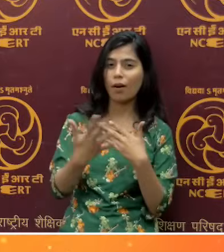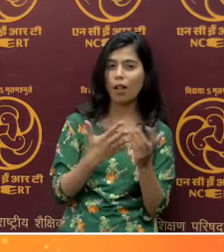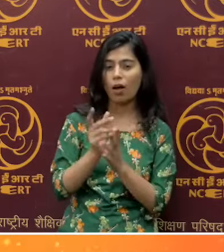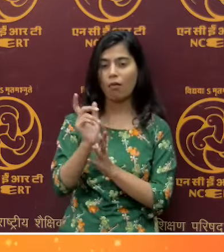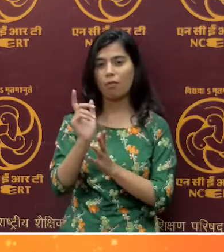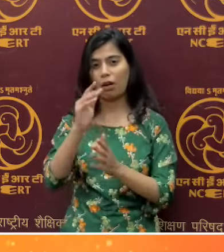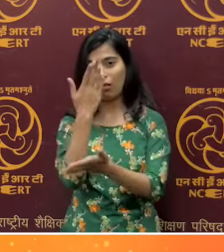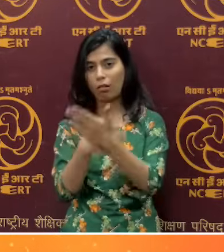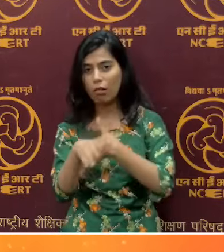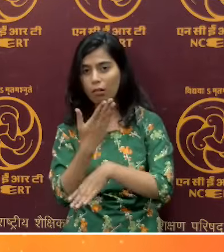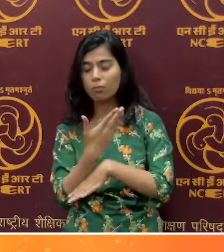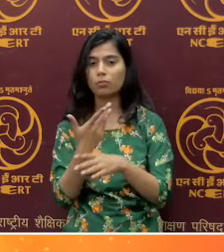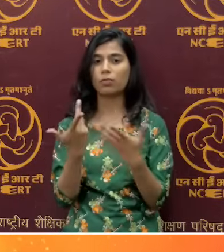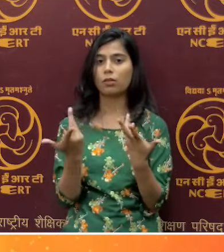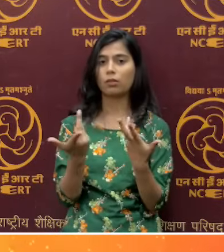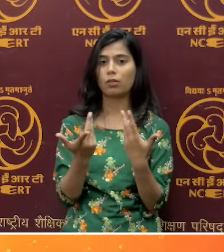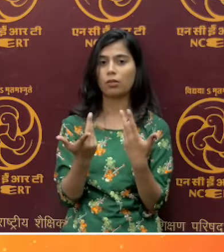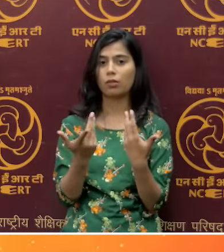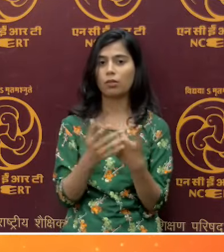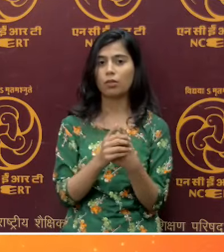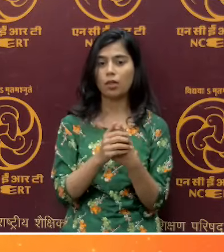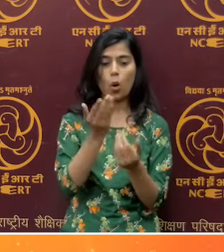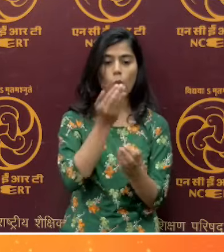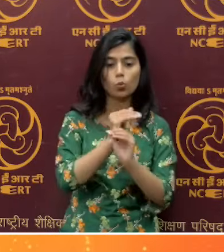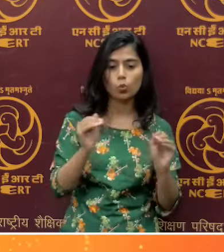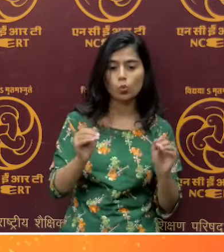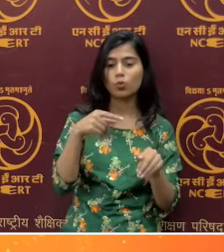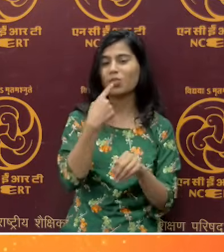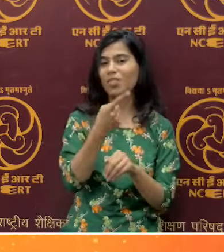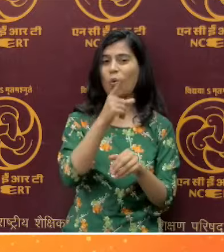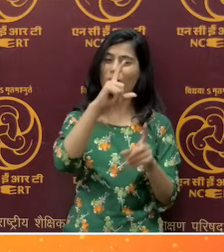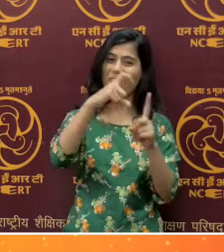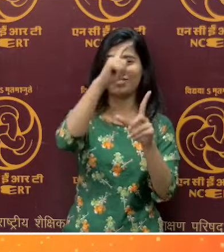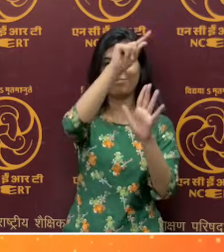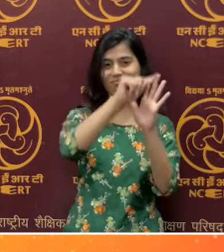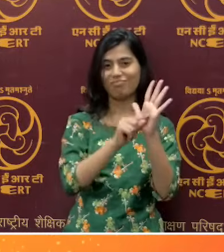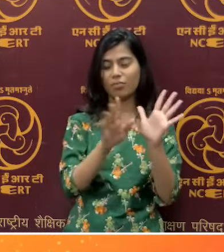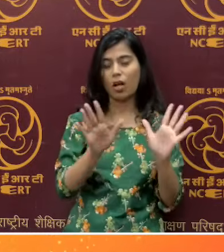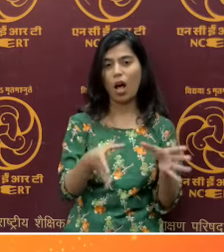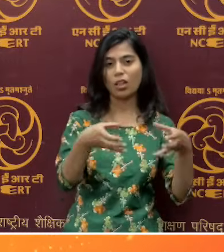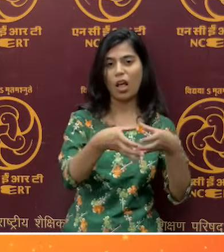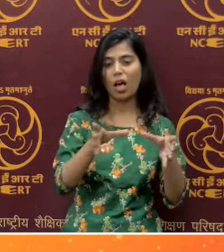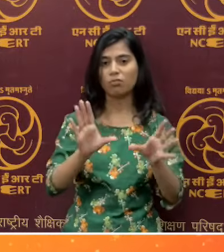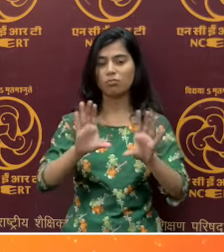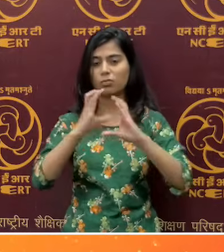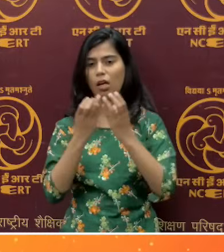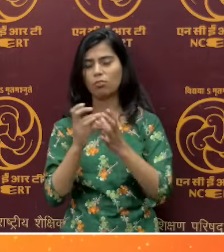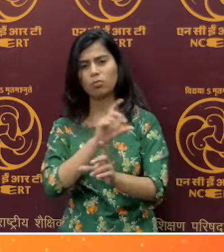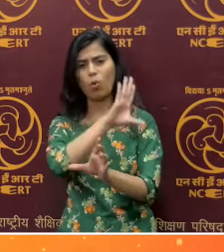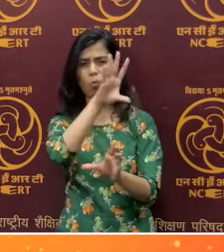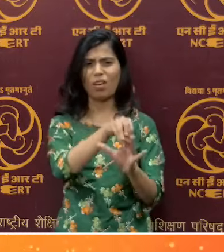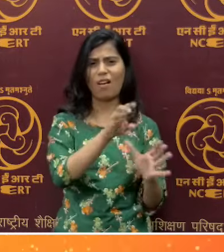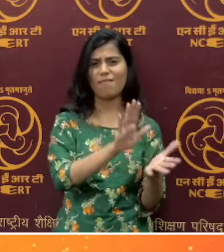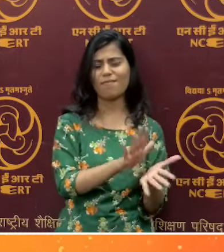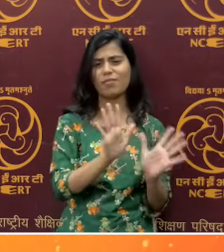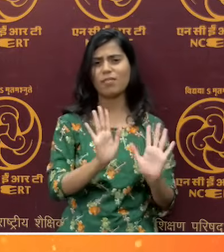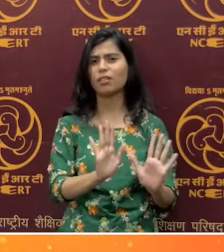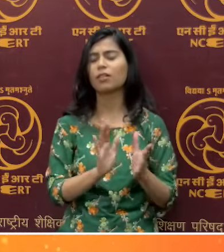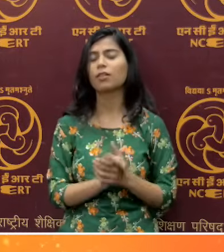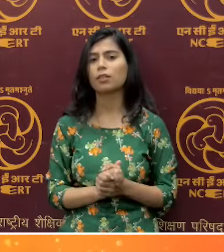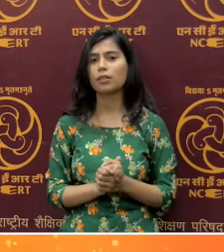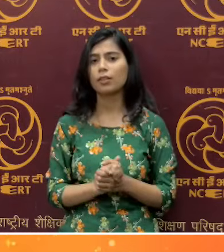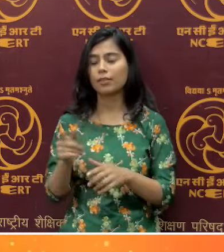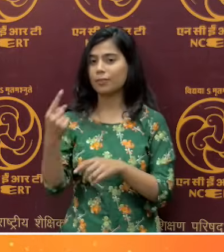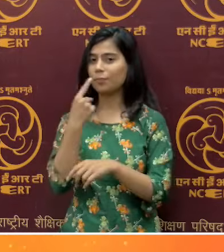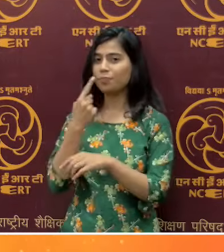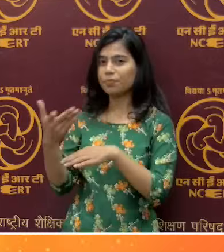of disability they have marked for the particular student details are there, class section are there. And this is the data which is fed in the previous